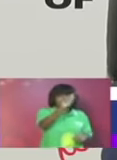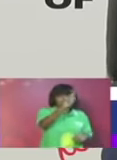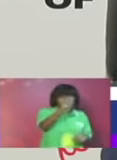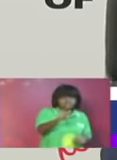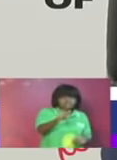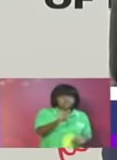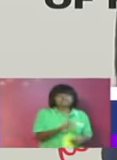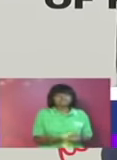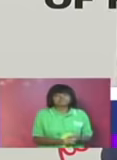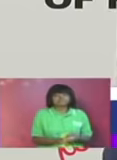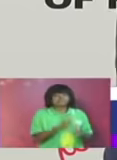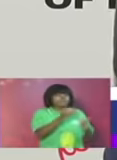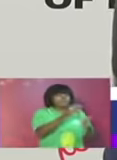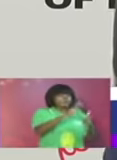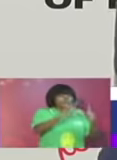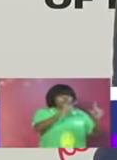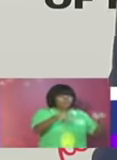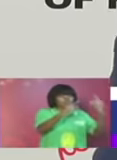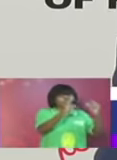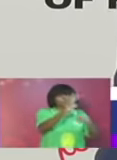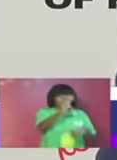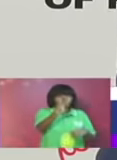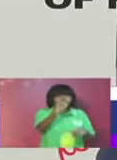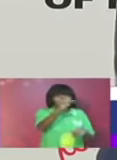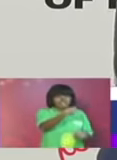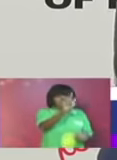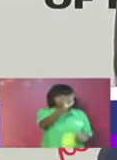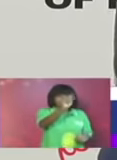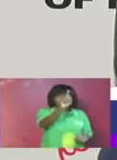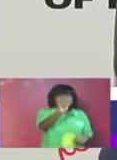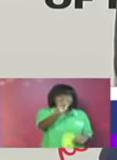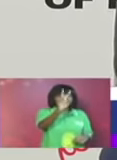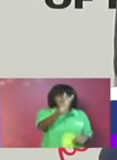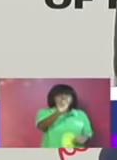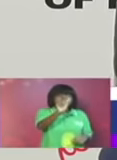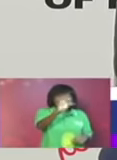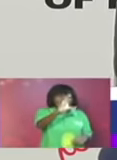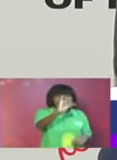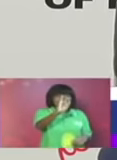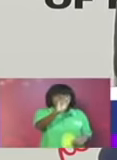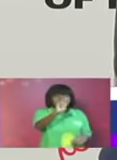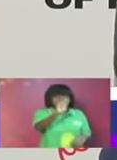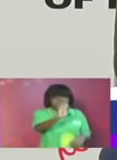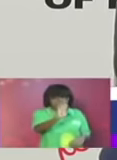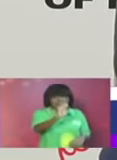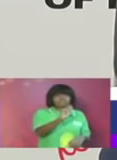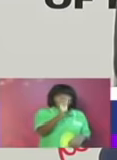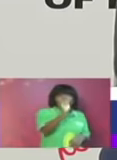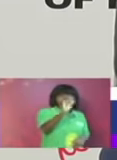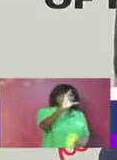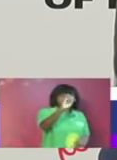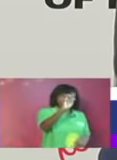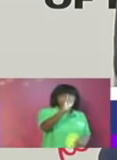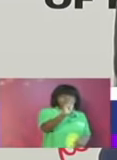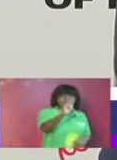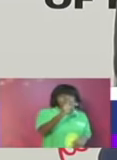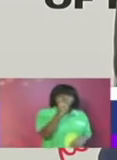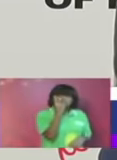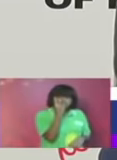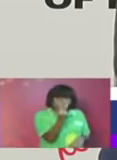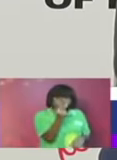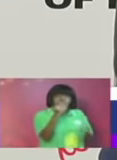www.ttvaccine.com. At this point in time, I would like to thank most sincerely my colleague, Senator Hasselbachas, at the Ministry of